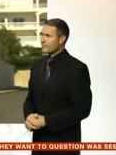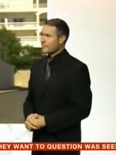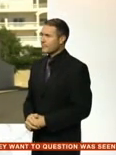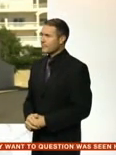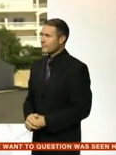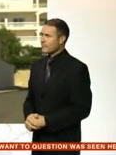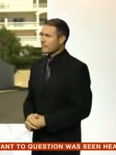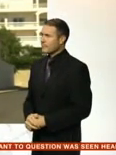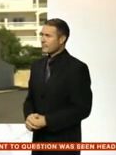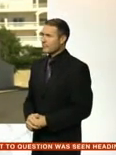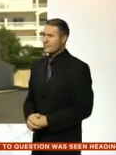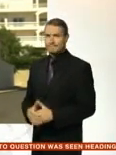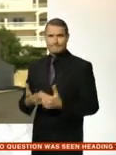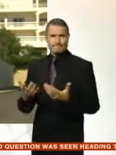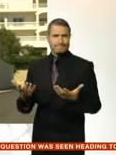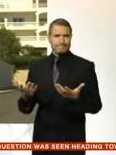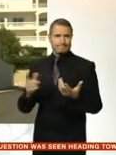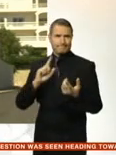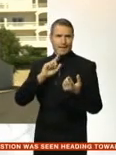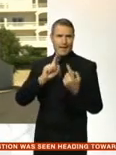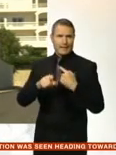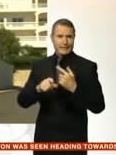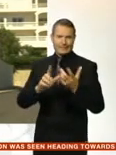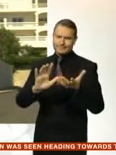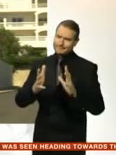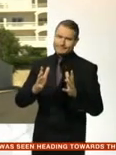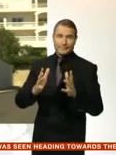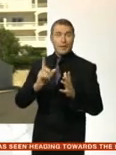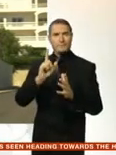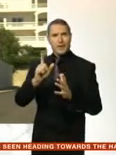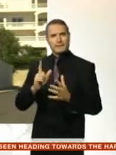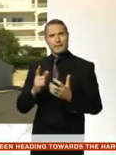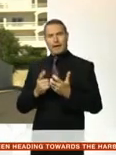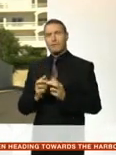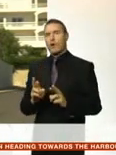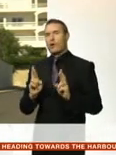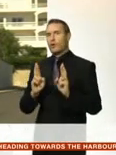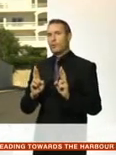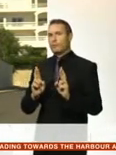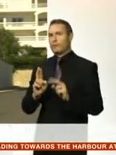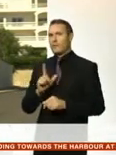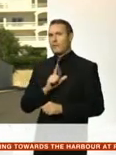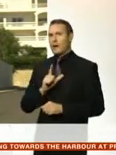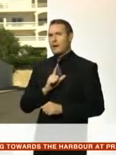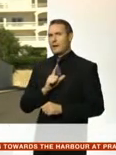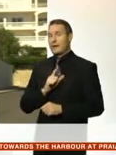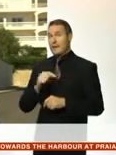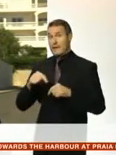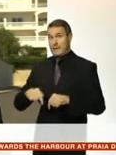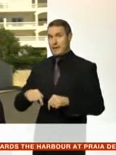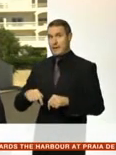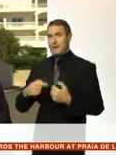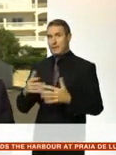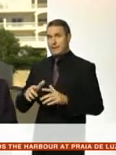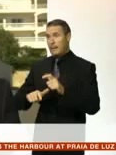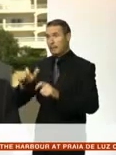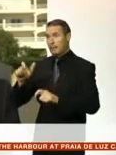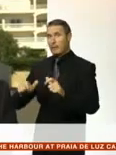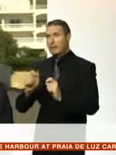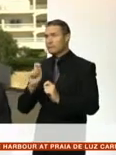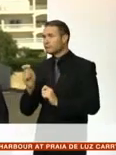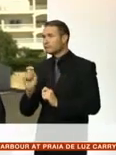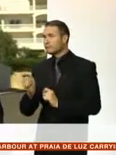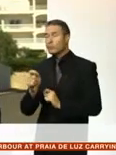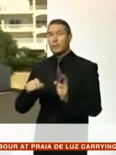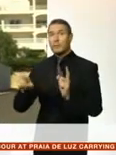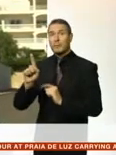Well, that's such a difficult one. I mean, there's a bit more hope today, I suppose, because of the attention. I've spoken to people here in Portugal and